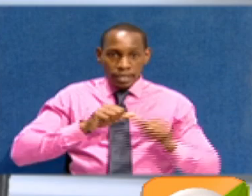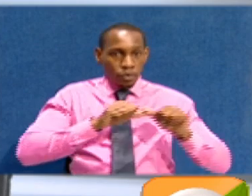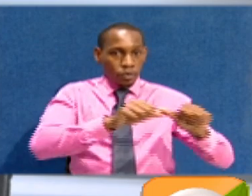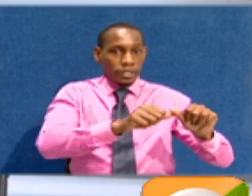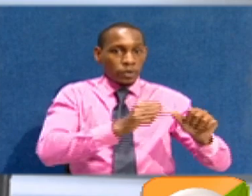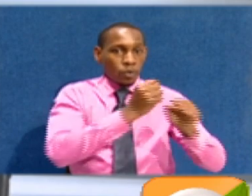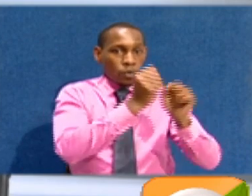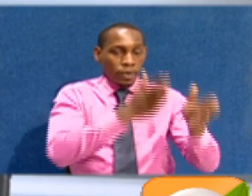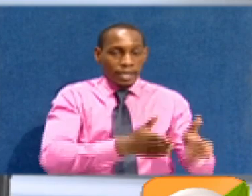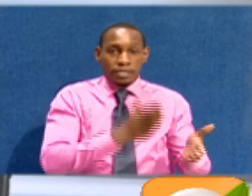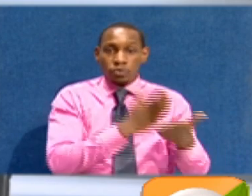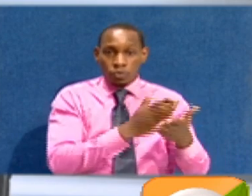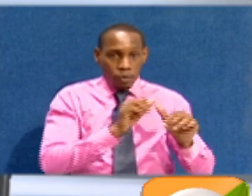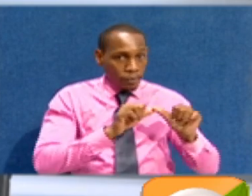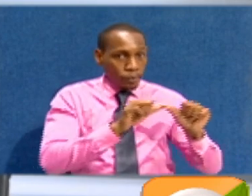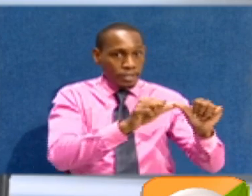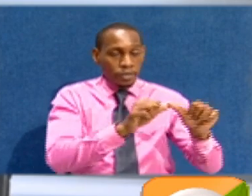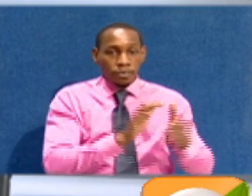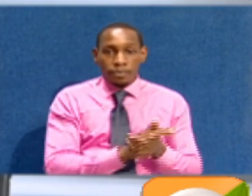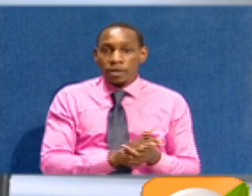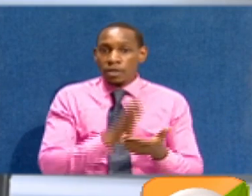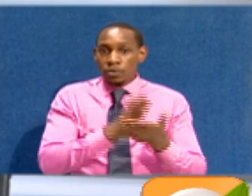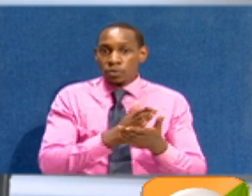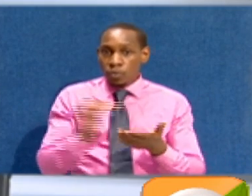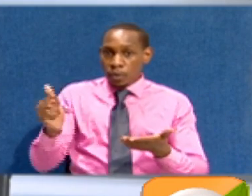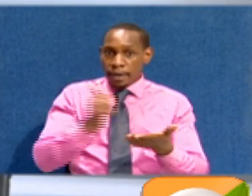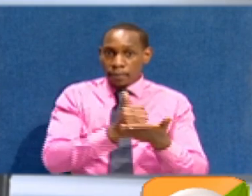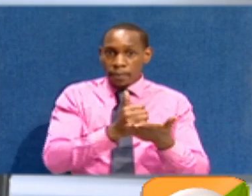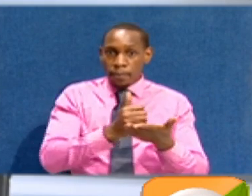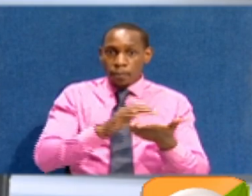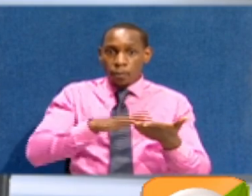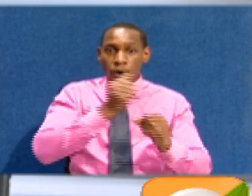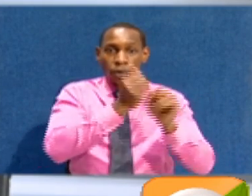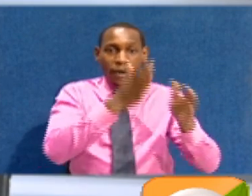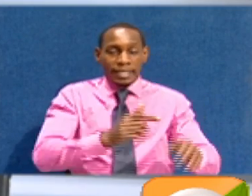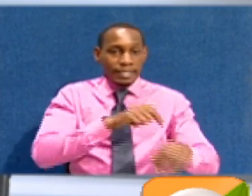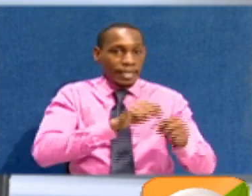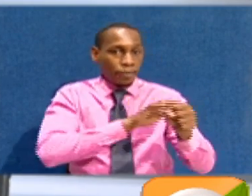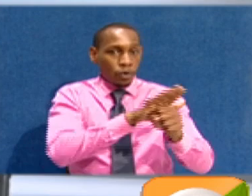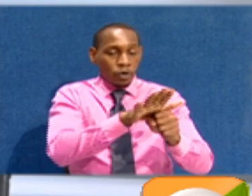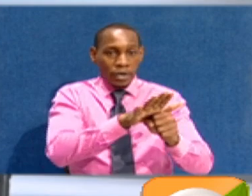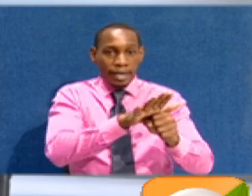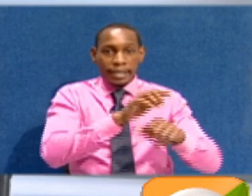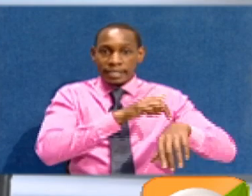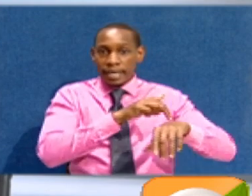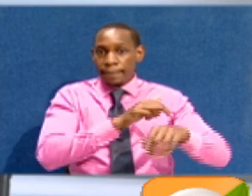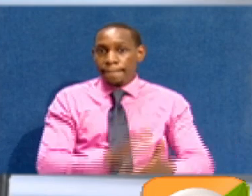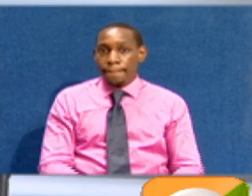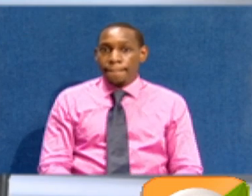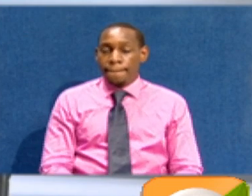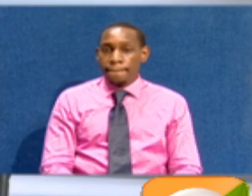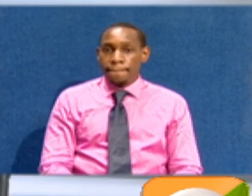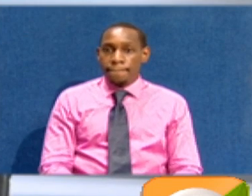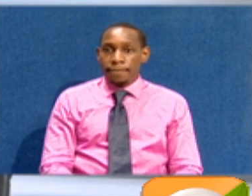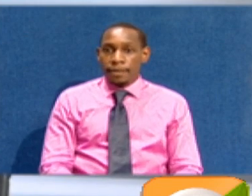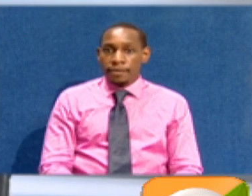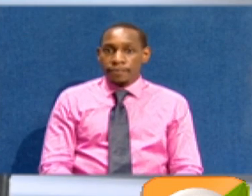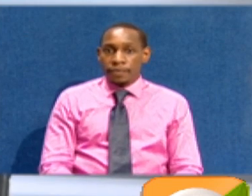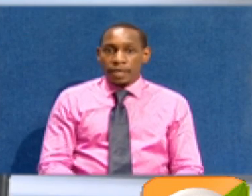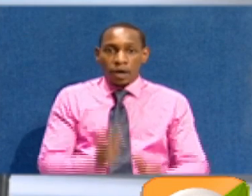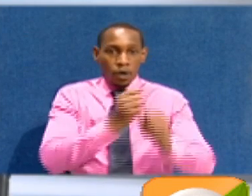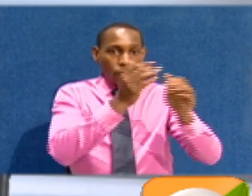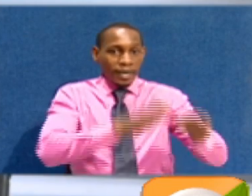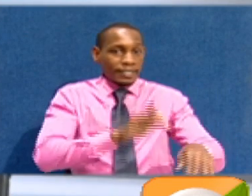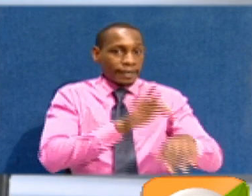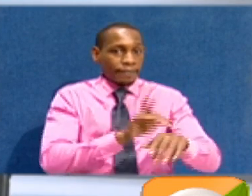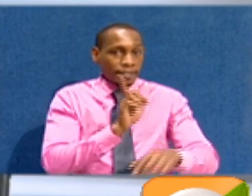our staff. Actually, we have added a few staff during the COVID time. Were our staff